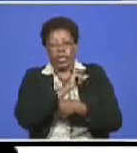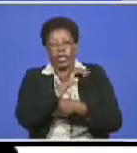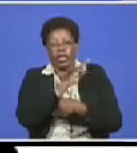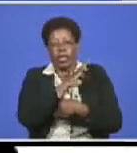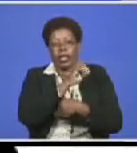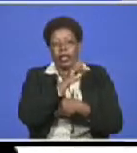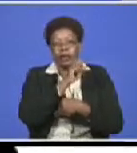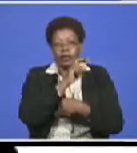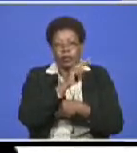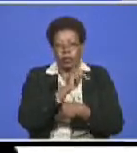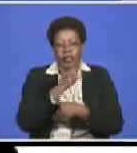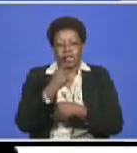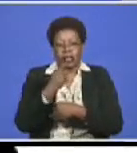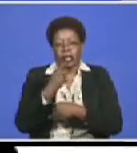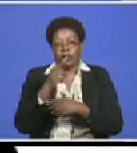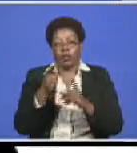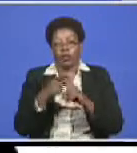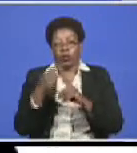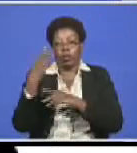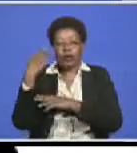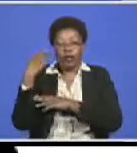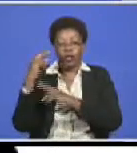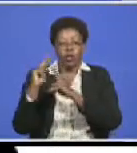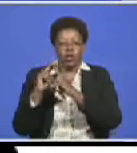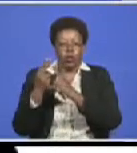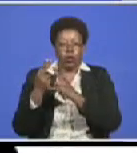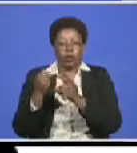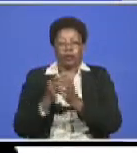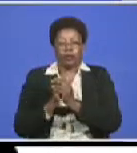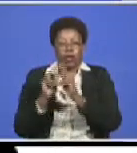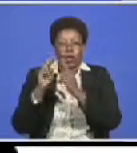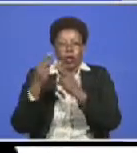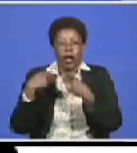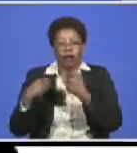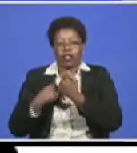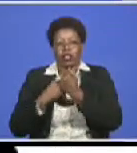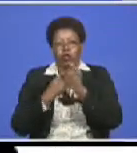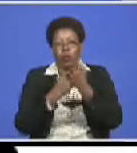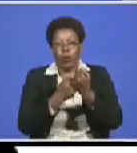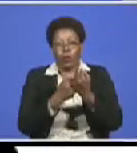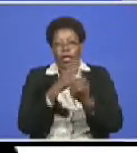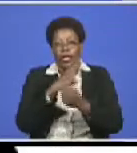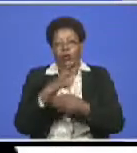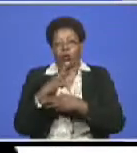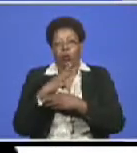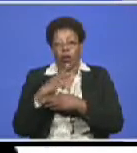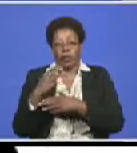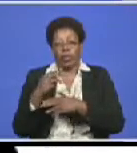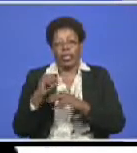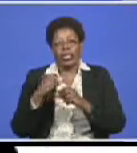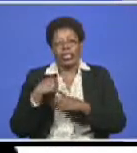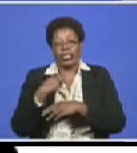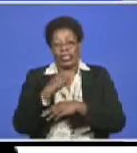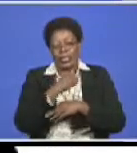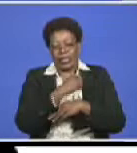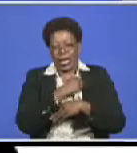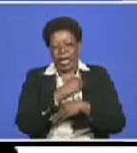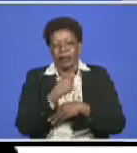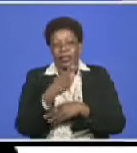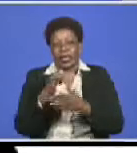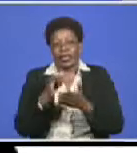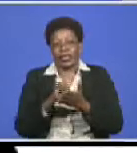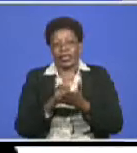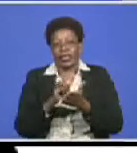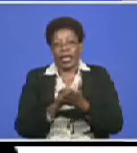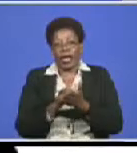relating to the managers' union. The union has expressed support for Busubu and Water and Sewage Line staff who are facing what they call